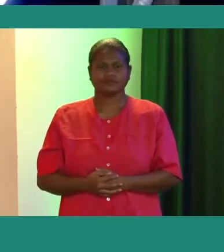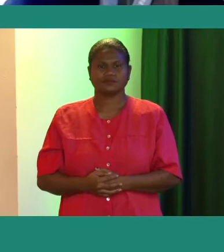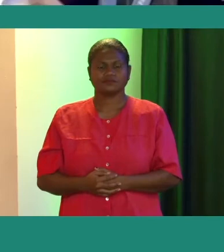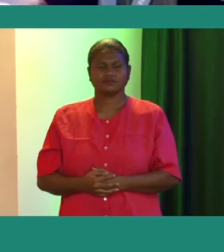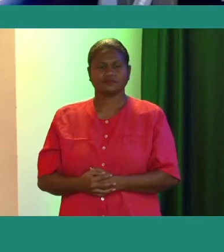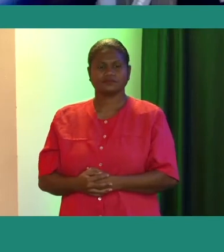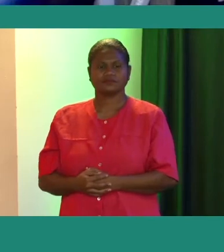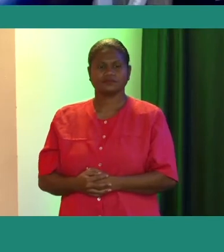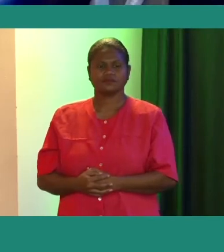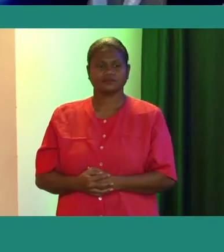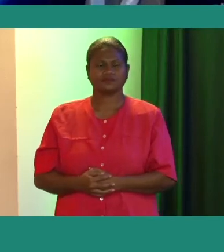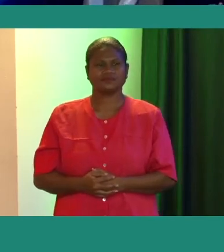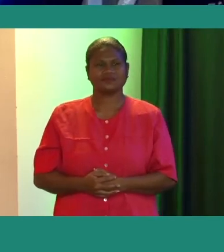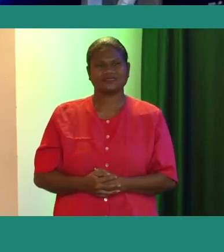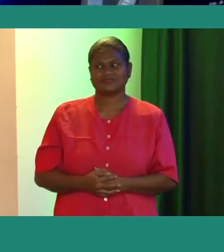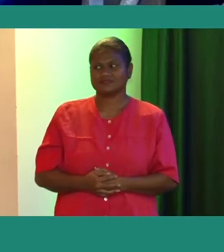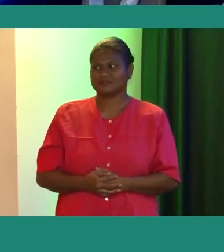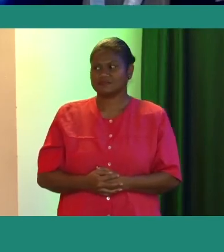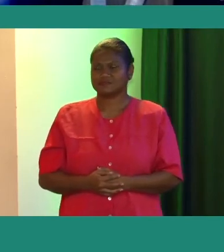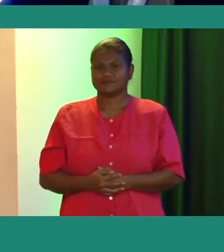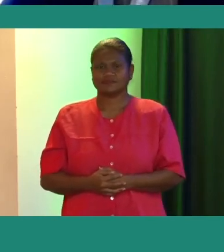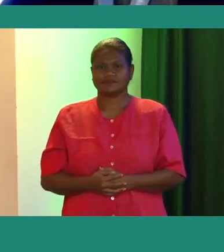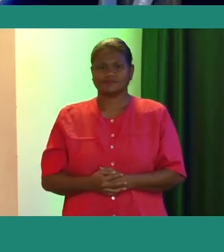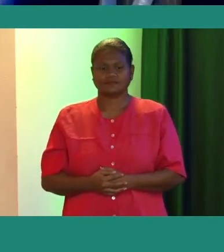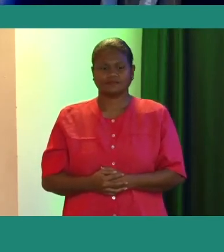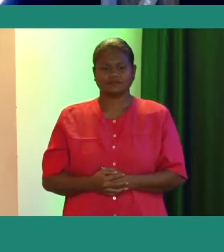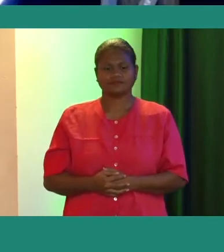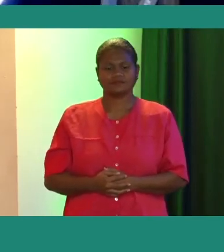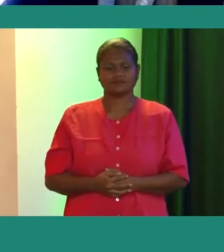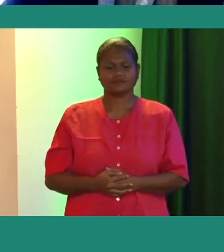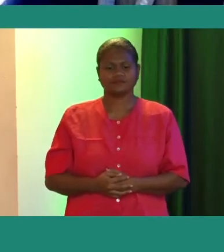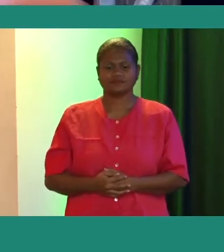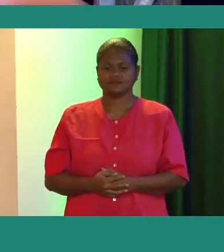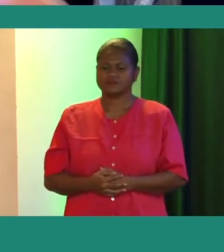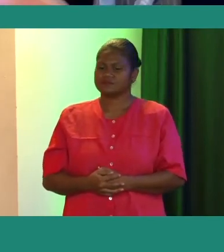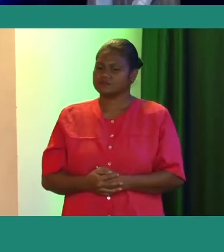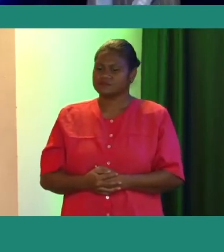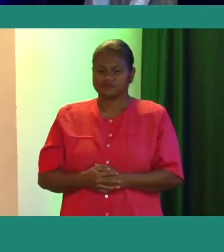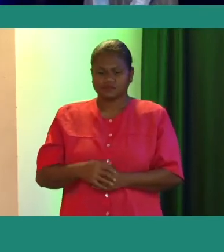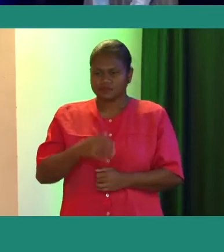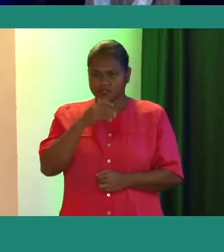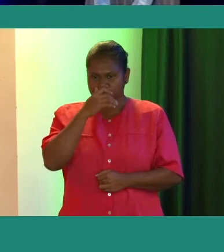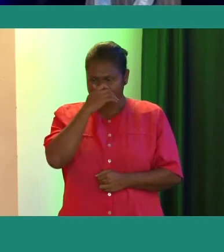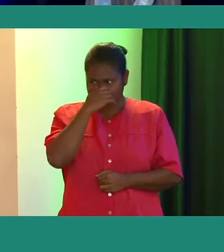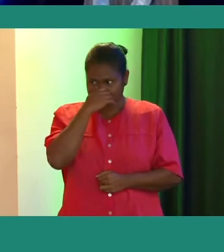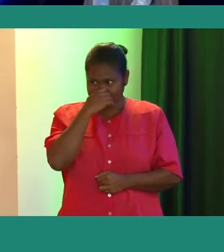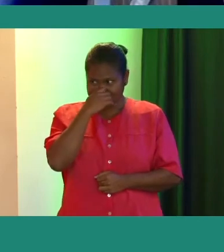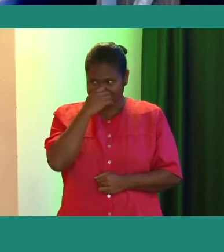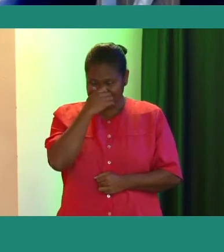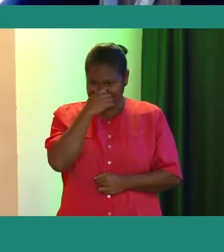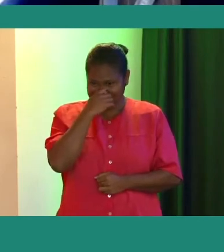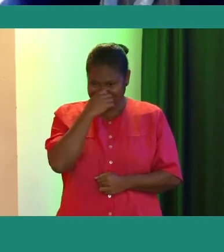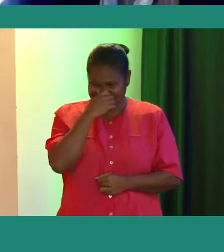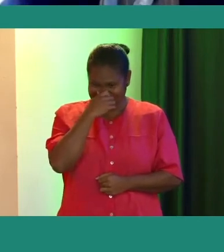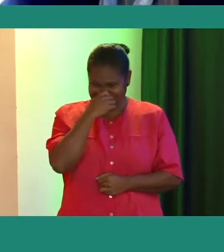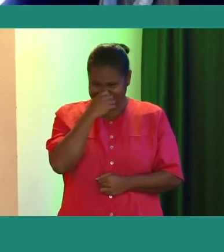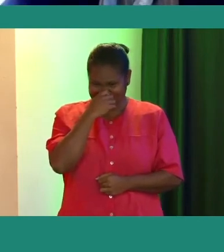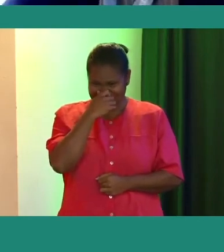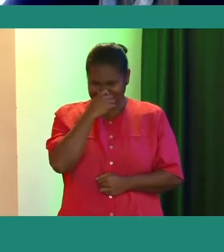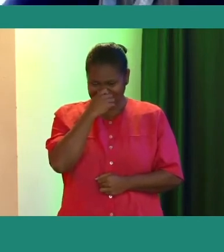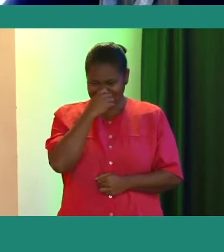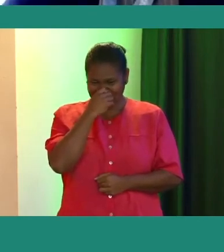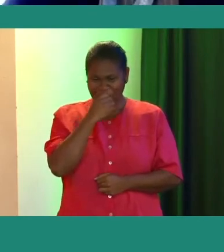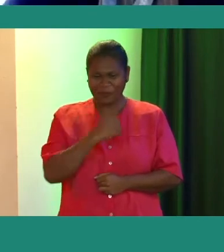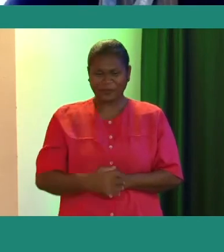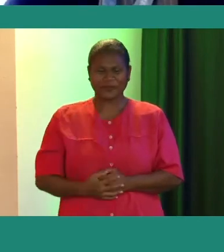to add that in. Mr. Ginis, would you like to answer that question? So how has that, I'm going to read the question